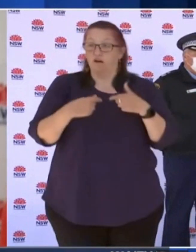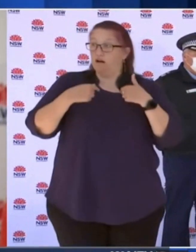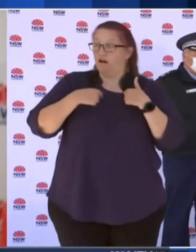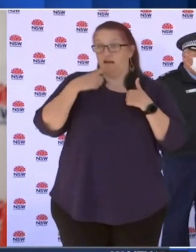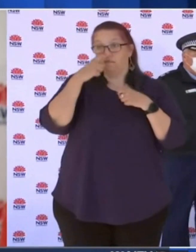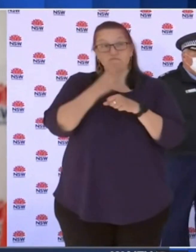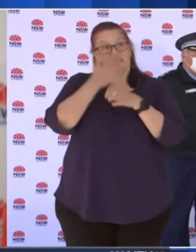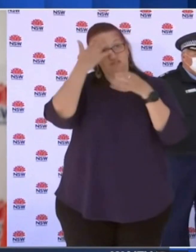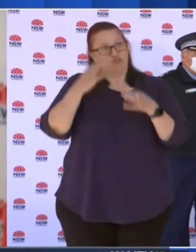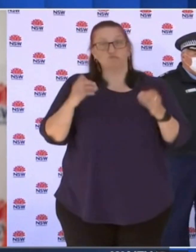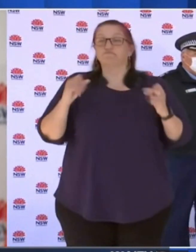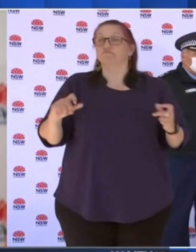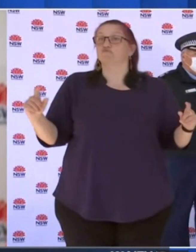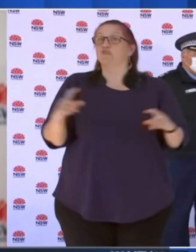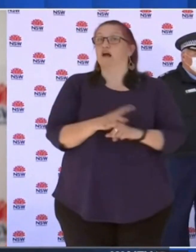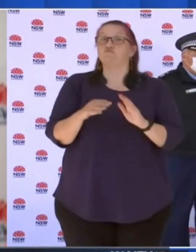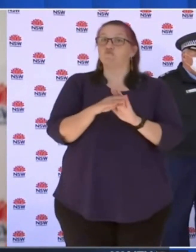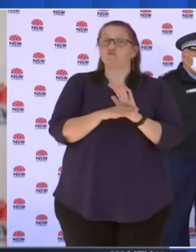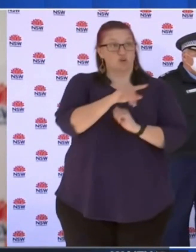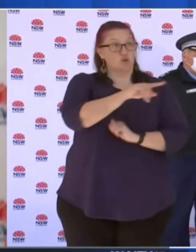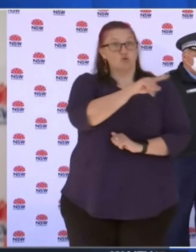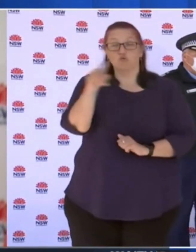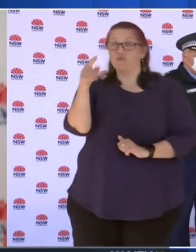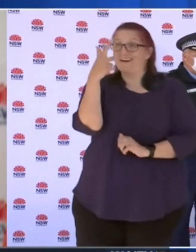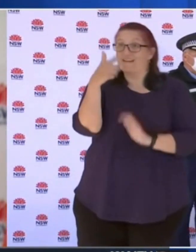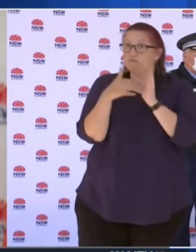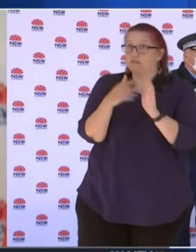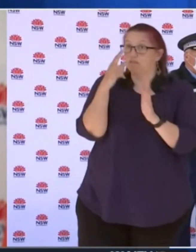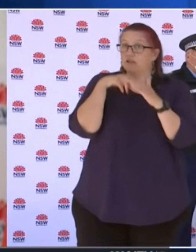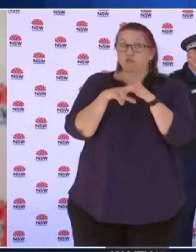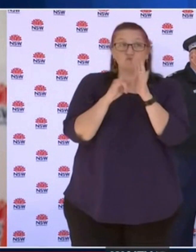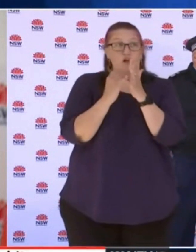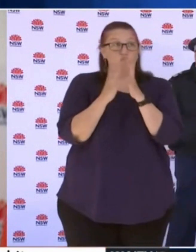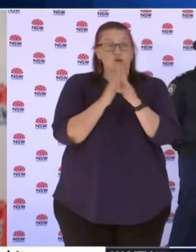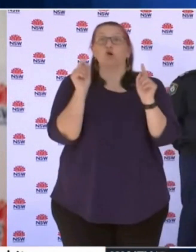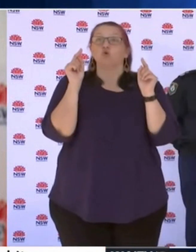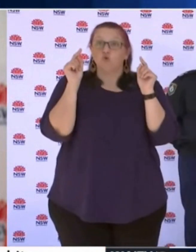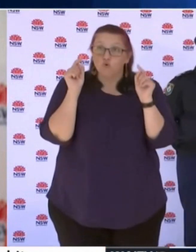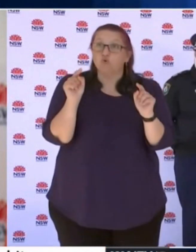role to play, because every time we leave the house, we could have the virus